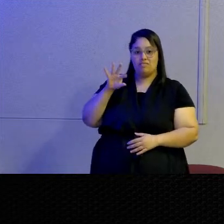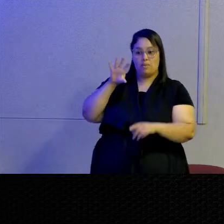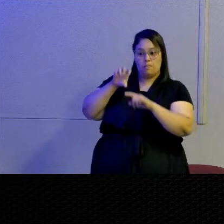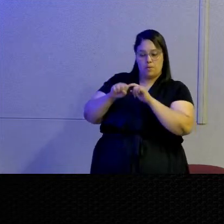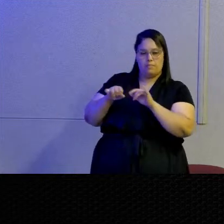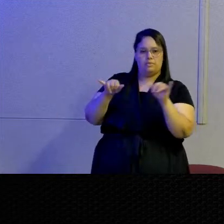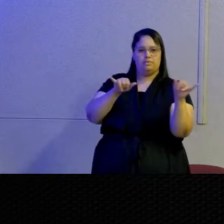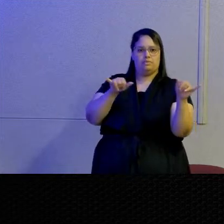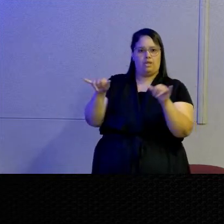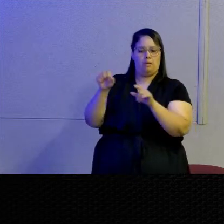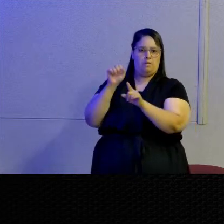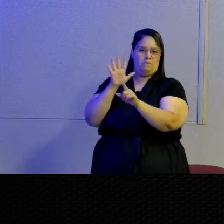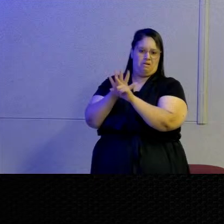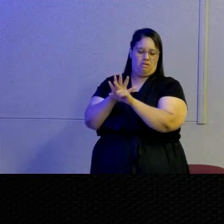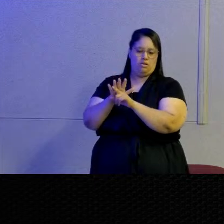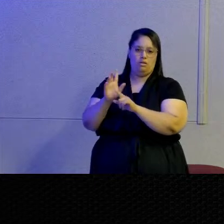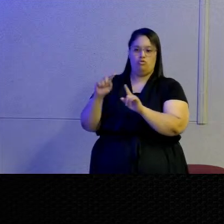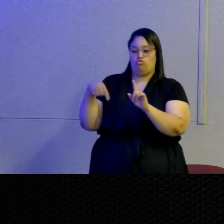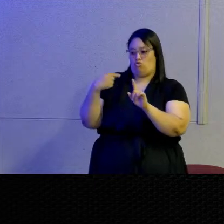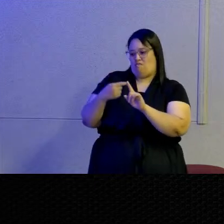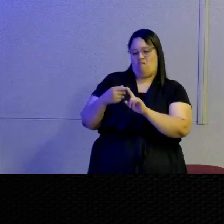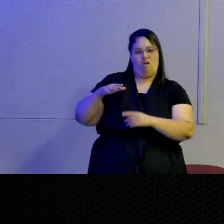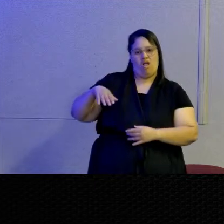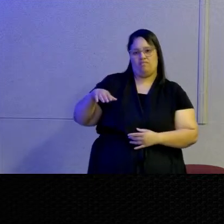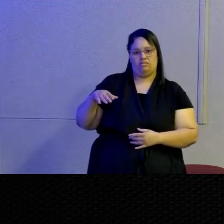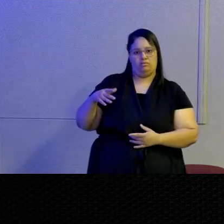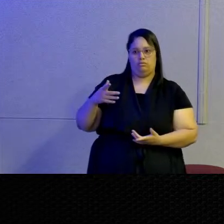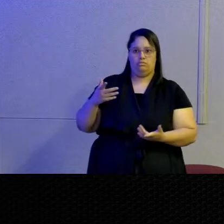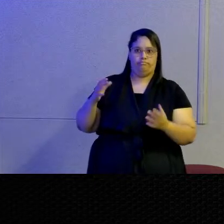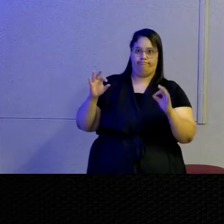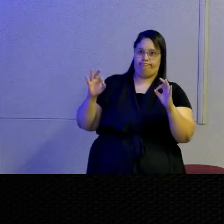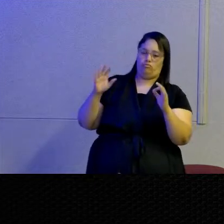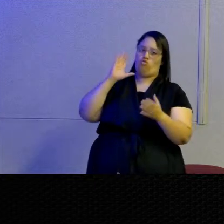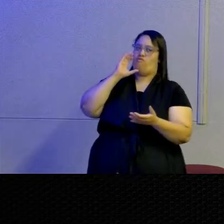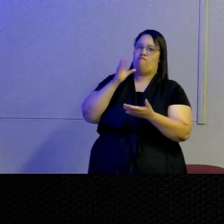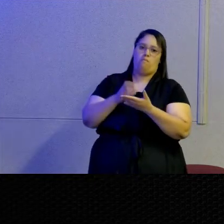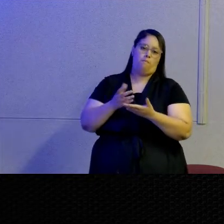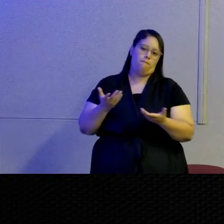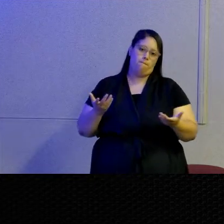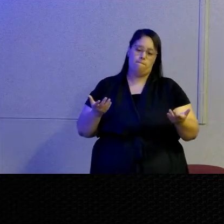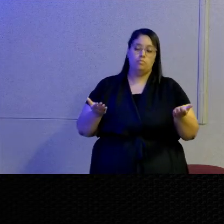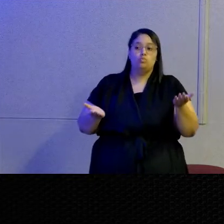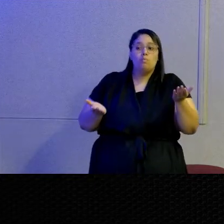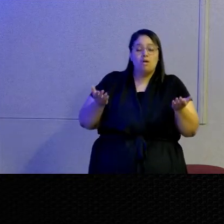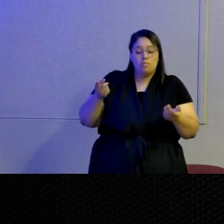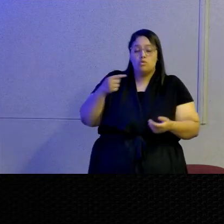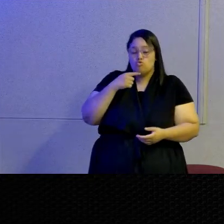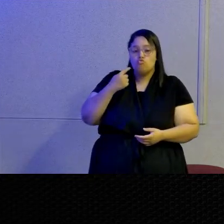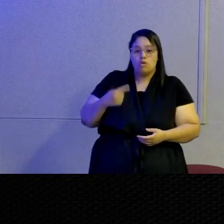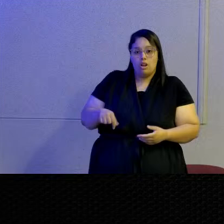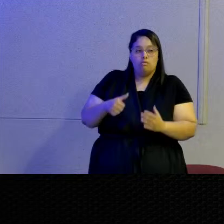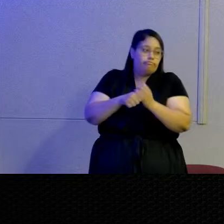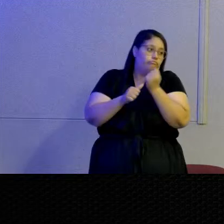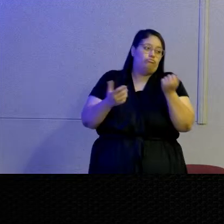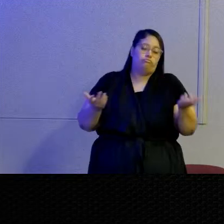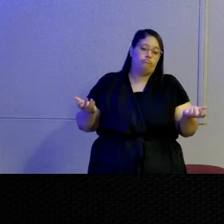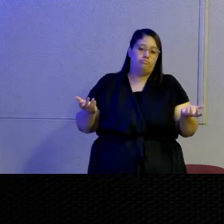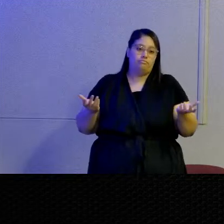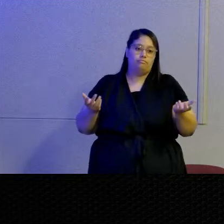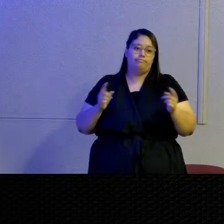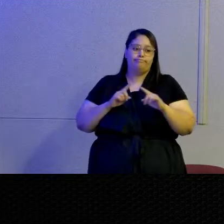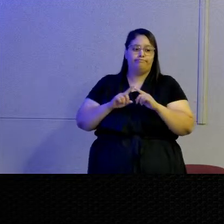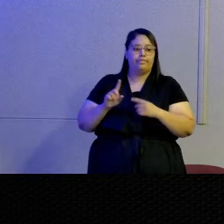effect. And so far, they have not been able to confirm it. So maybe this really is bullshit.